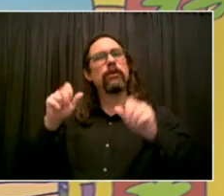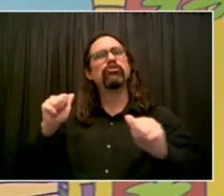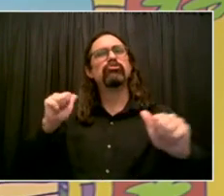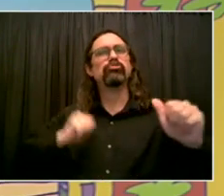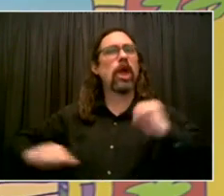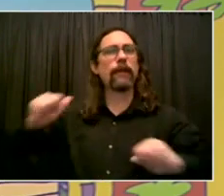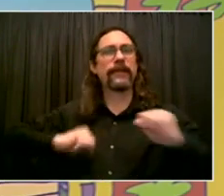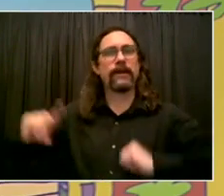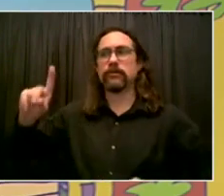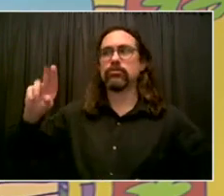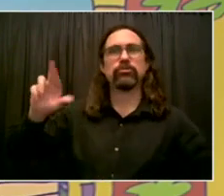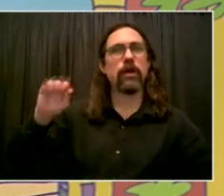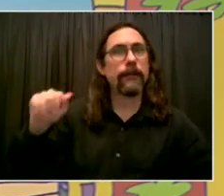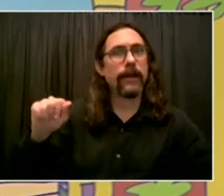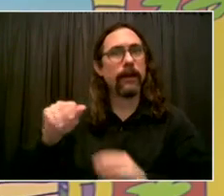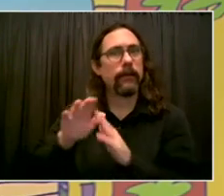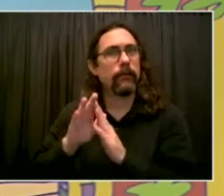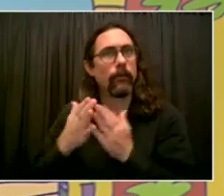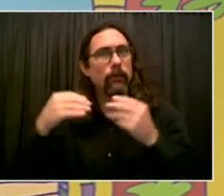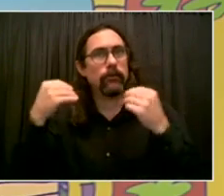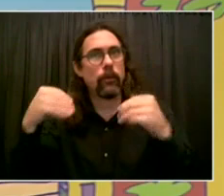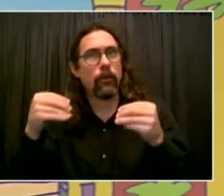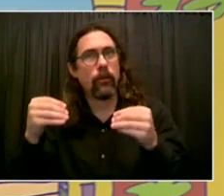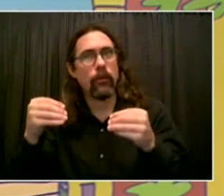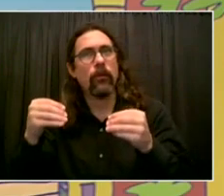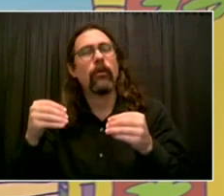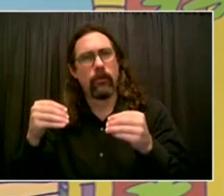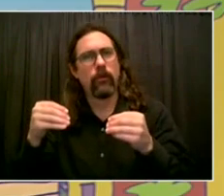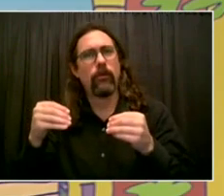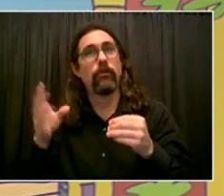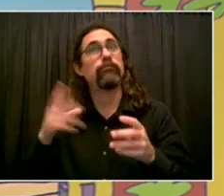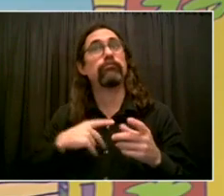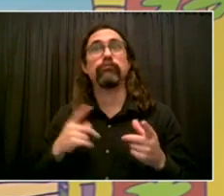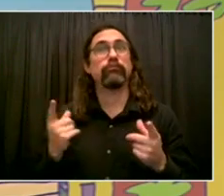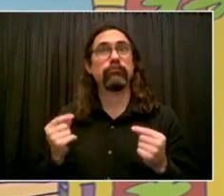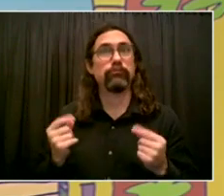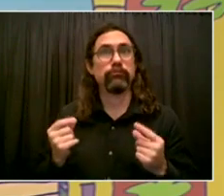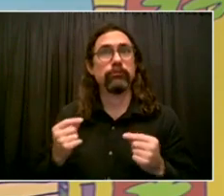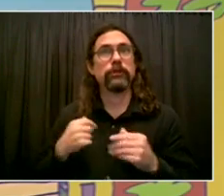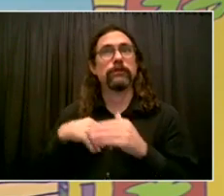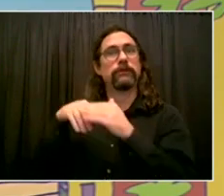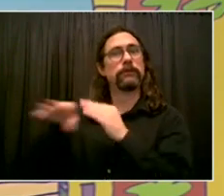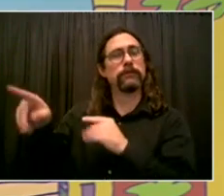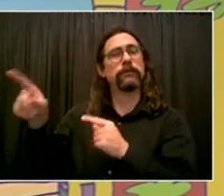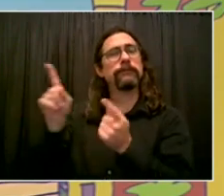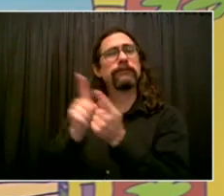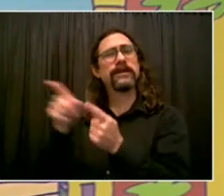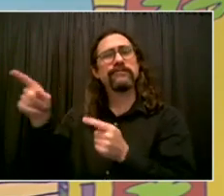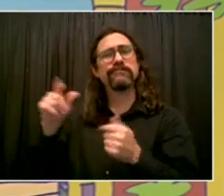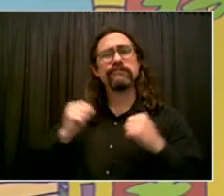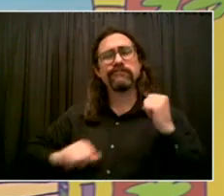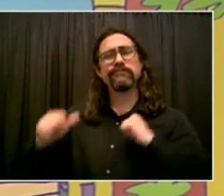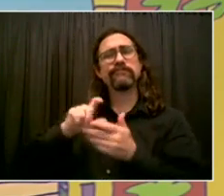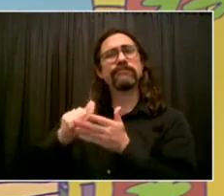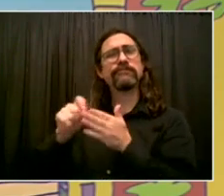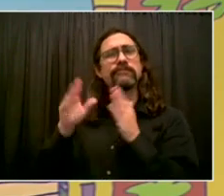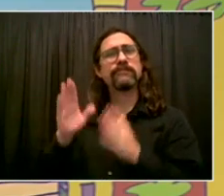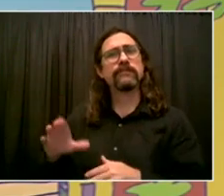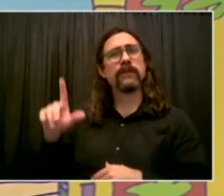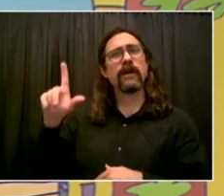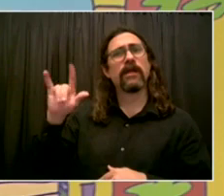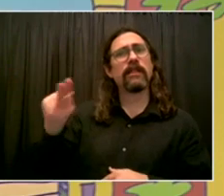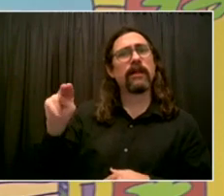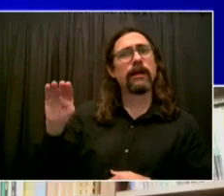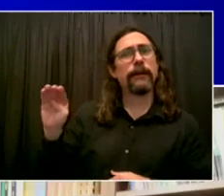Lin-Manuel Miranda, who is just one of the great New Yorkers. He's one of the people that has told the story of New York City to the